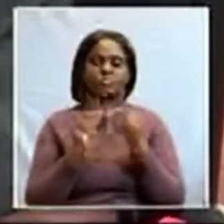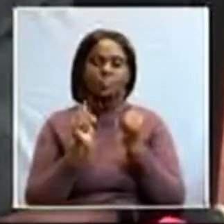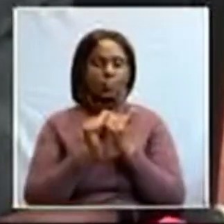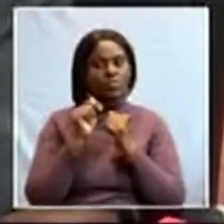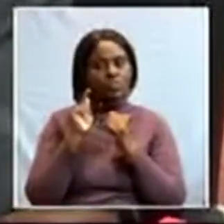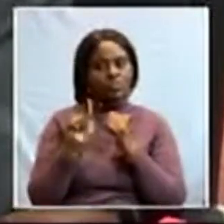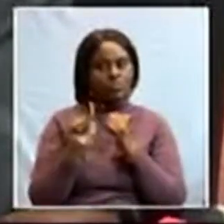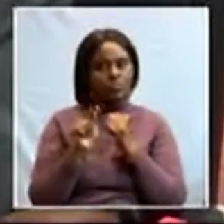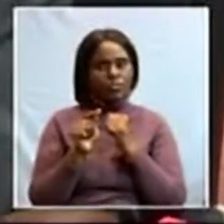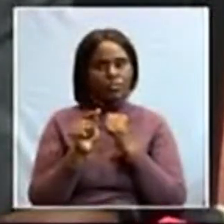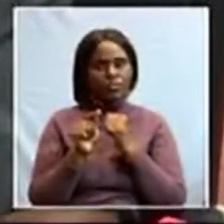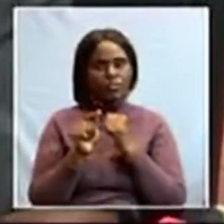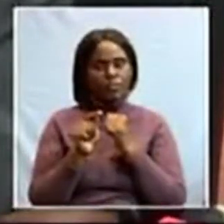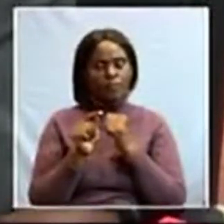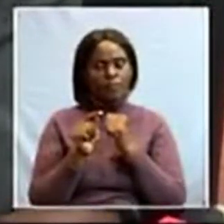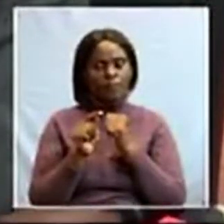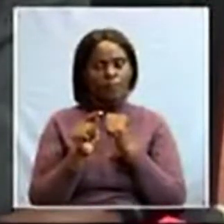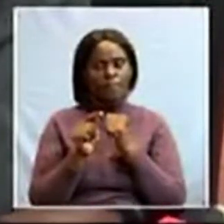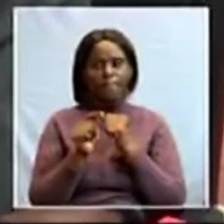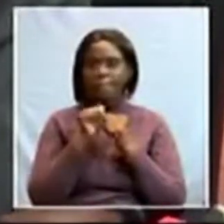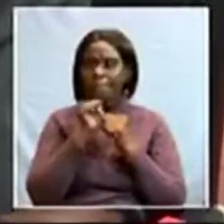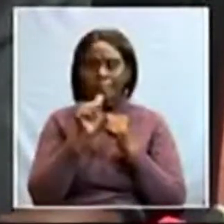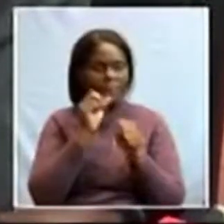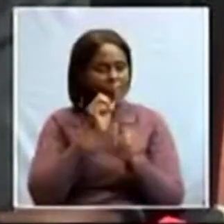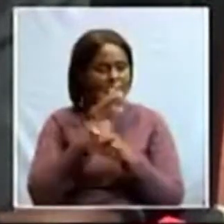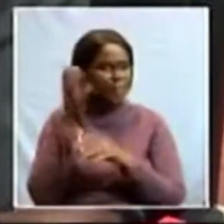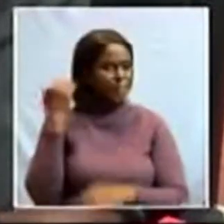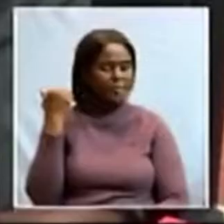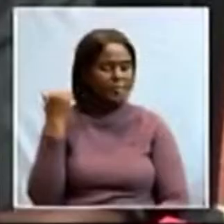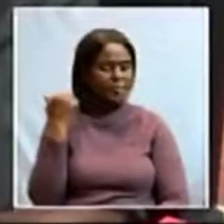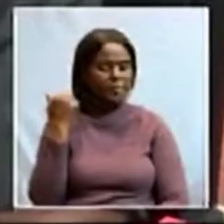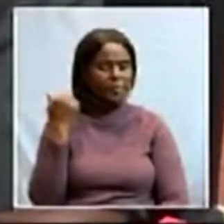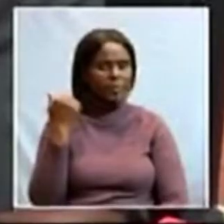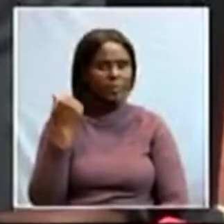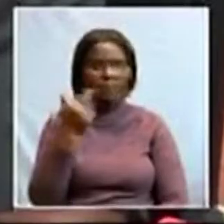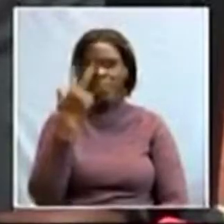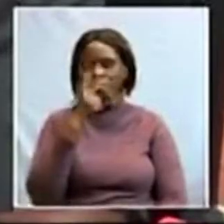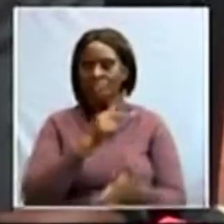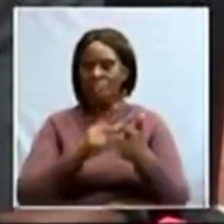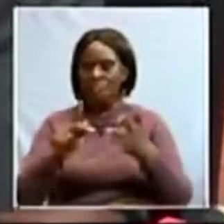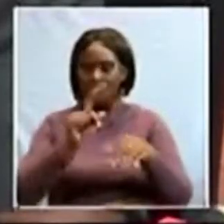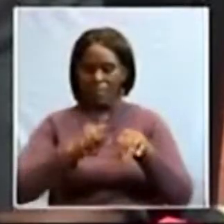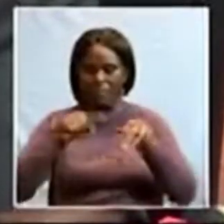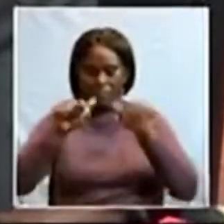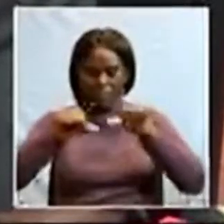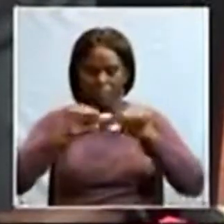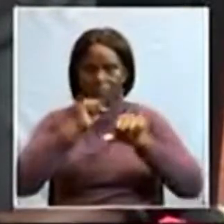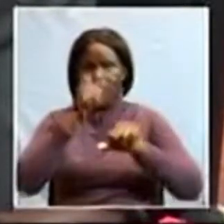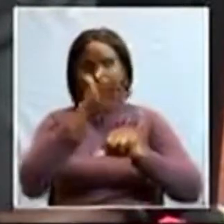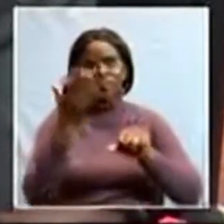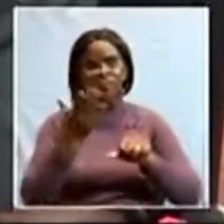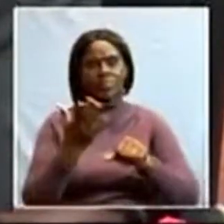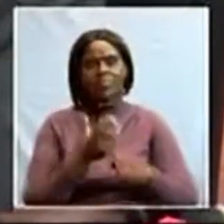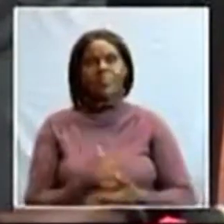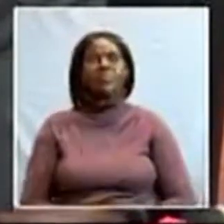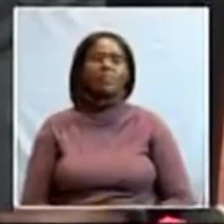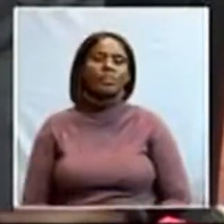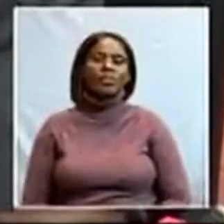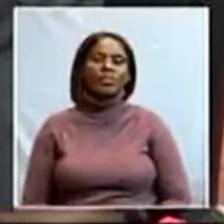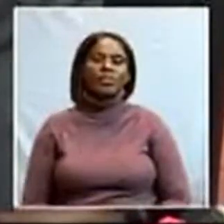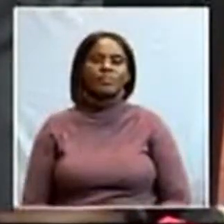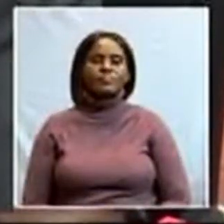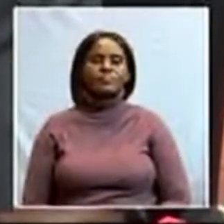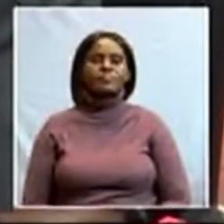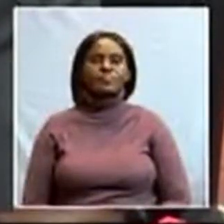you and not available then? For 3 weeks during audit they were not there. So how do